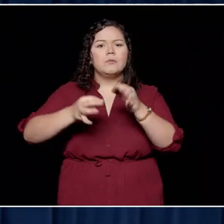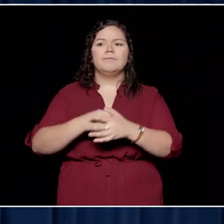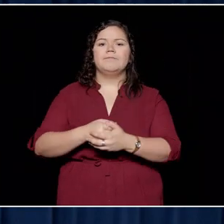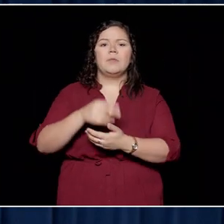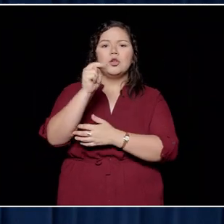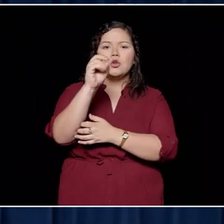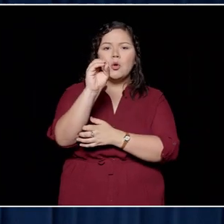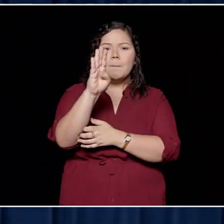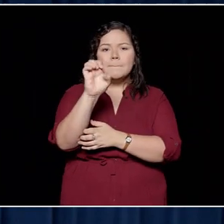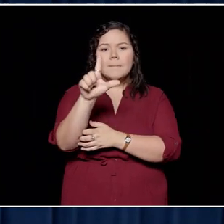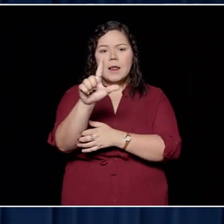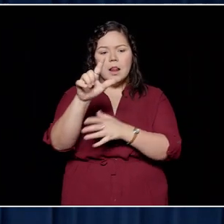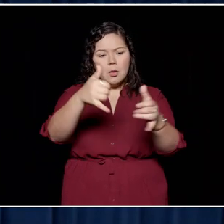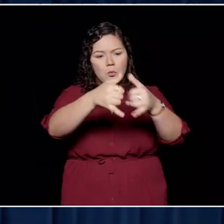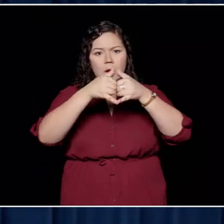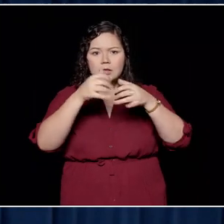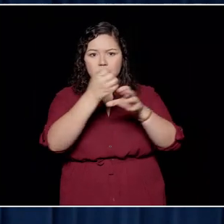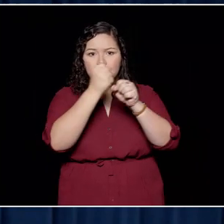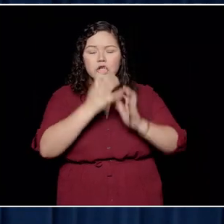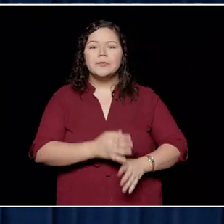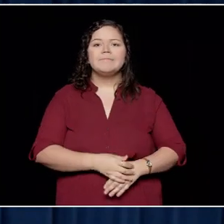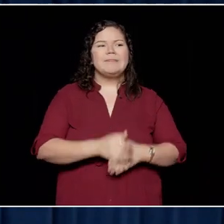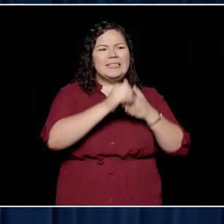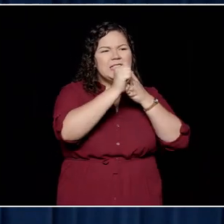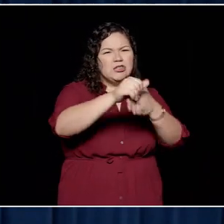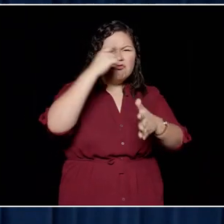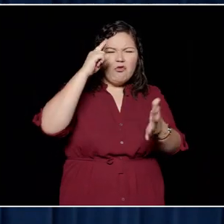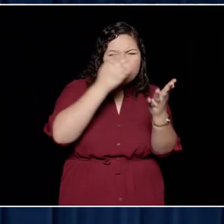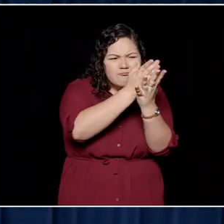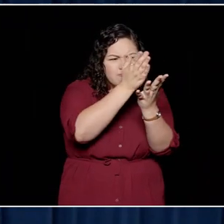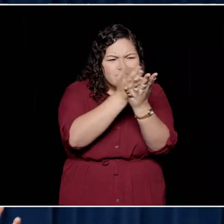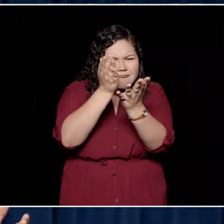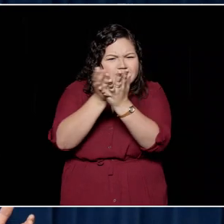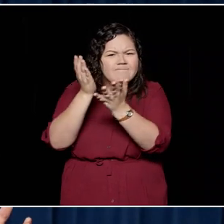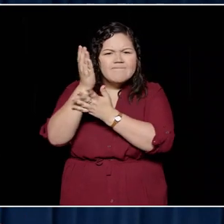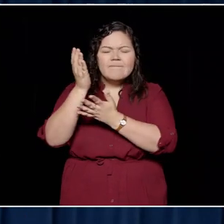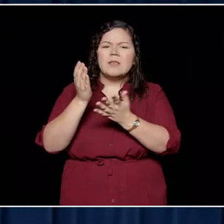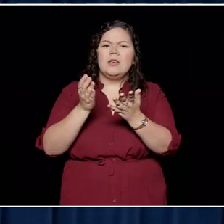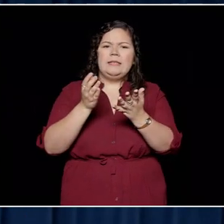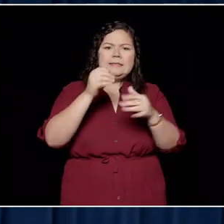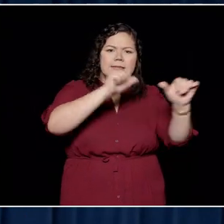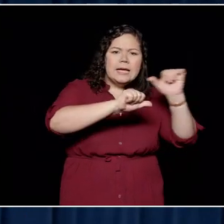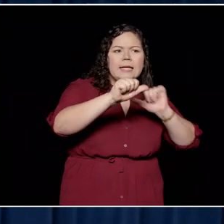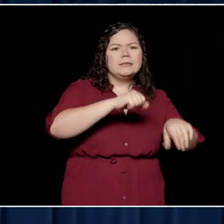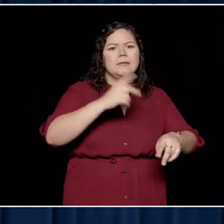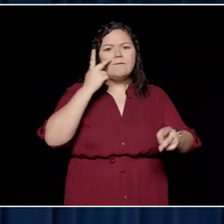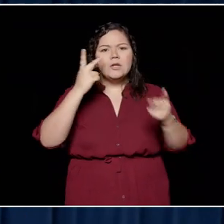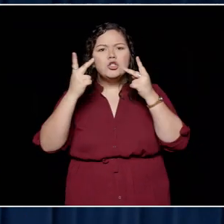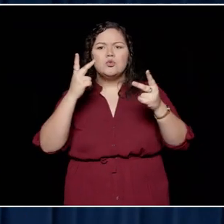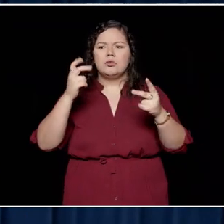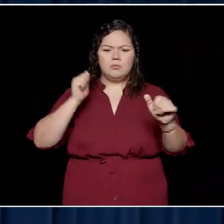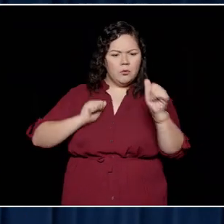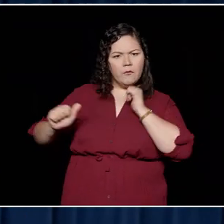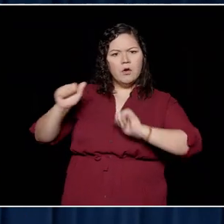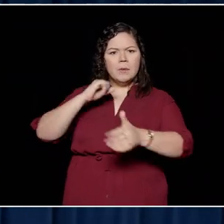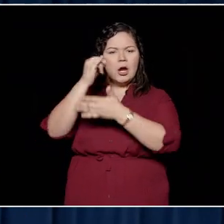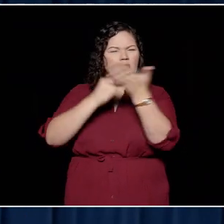laureates, leaders in every field, including the sciences and the visual and performing